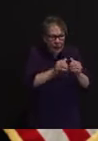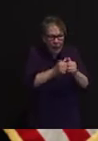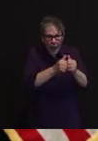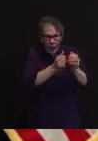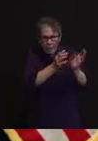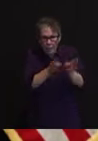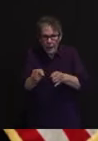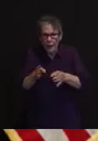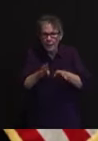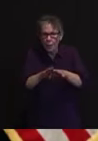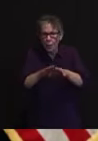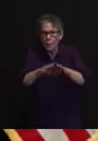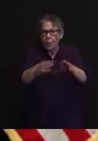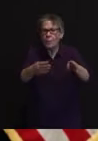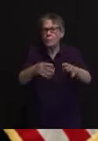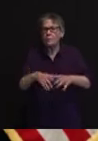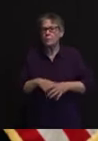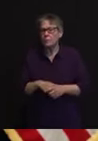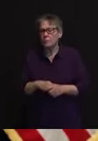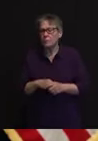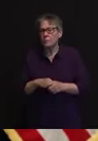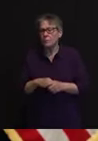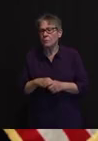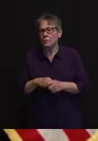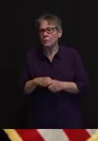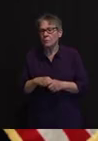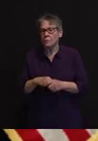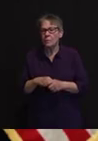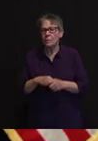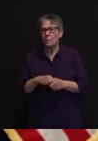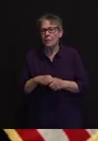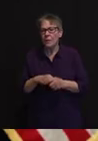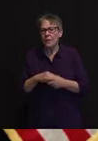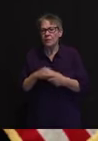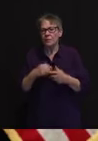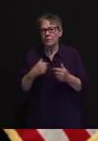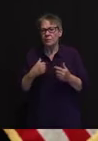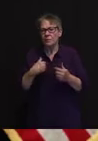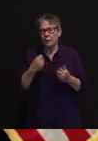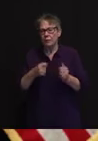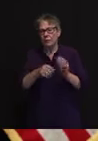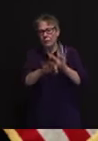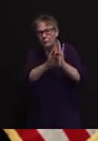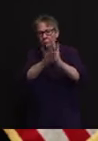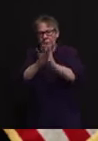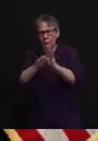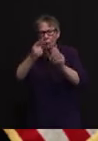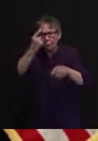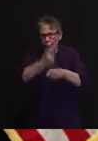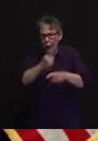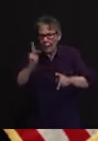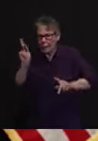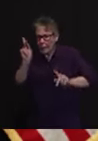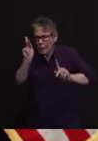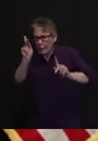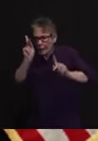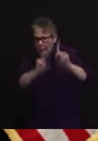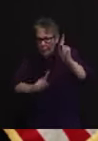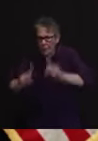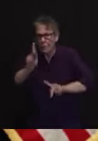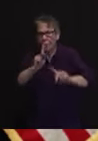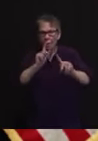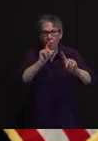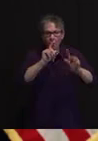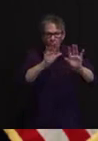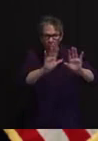the economic piece. And then I assume there's a meeting sooner than later, I would guess this week, and my guess is it's